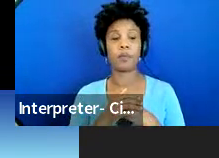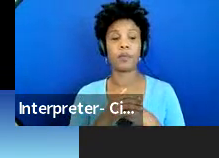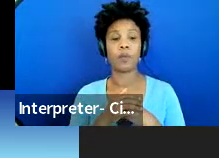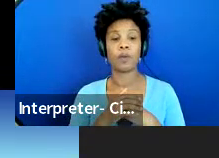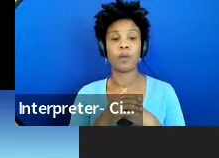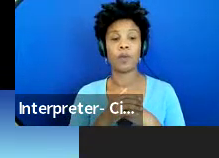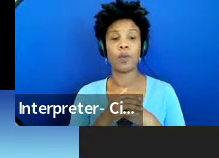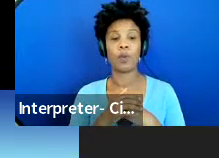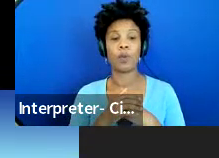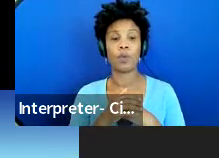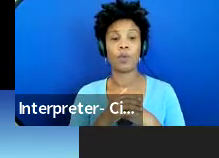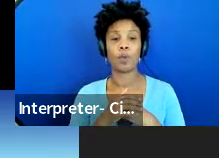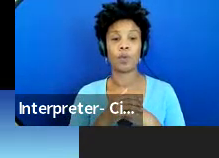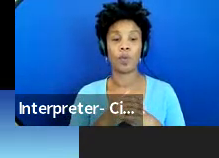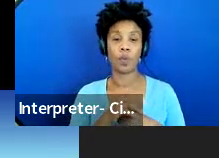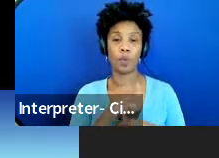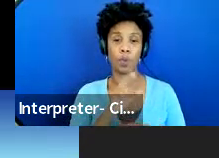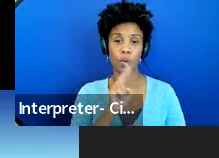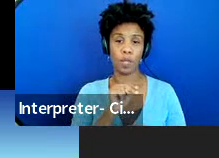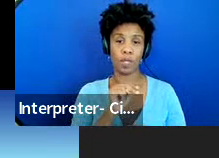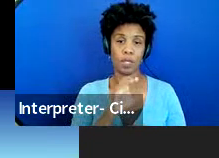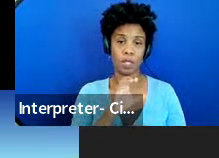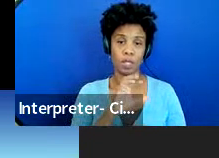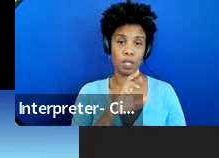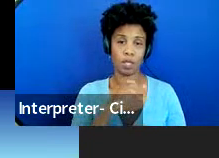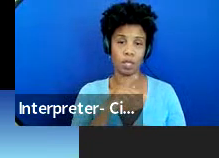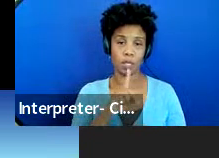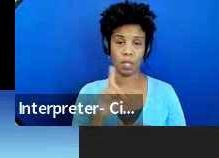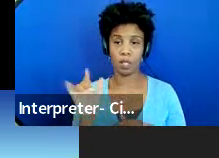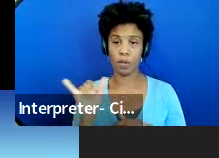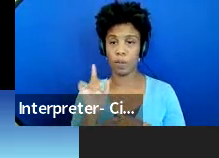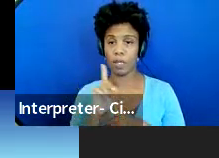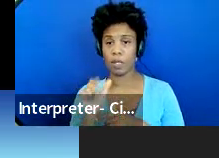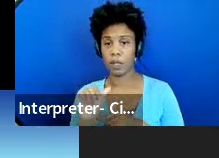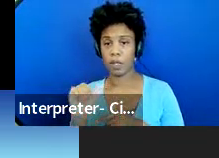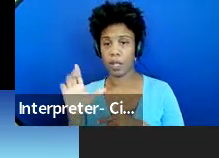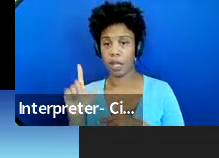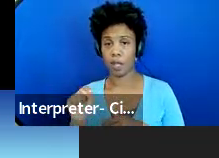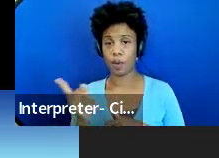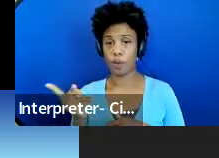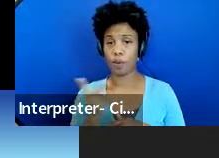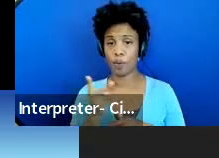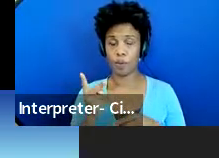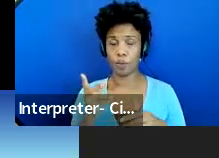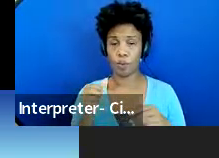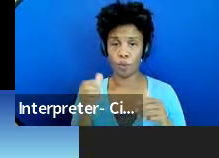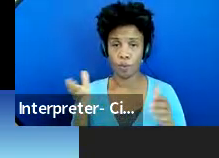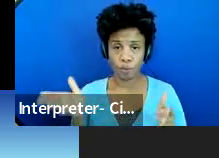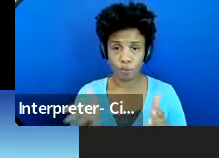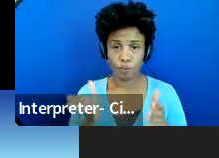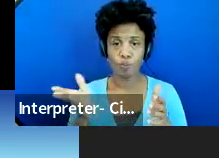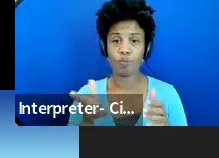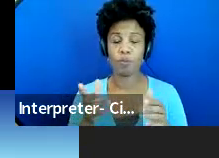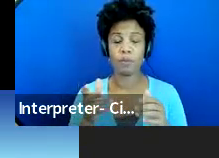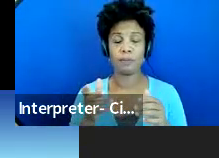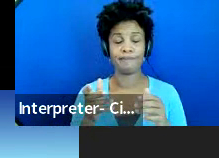the UN Convention, as well as our Disability Act, for example, promotes the need for